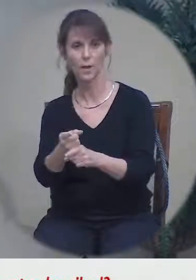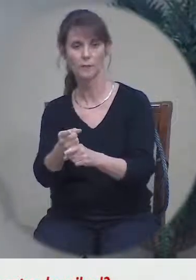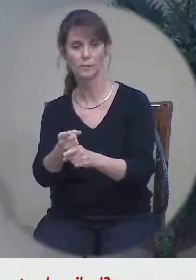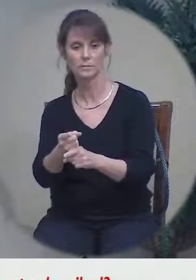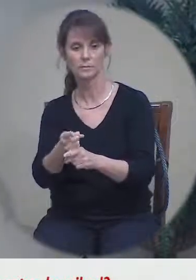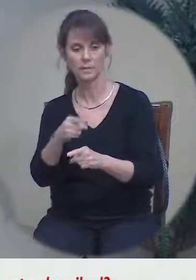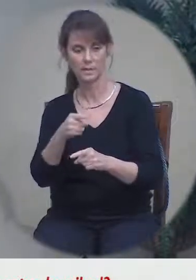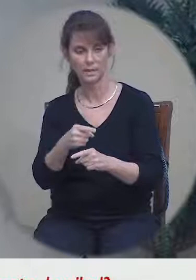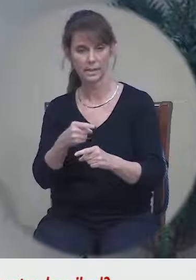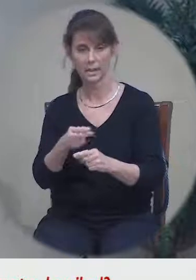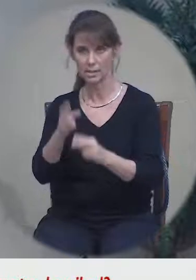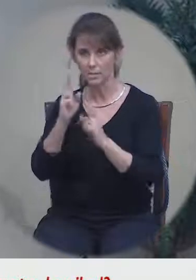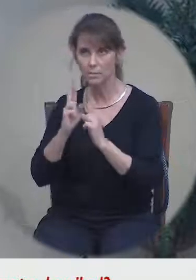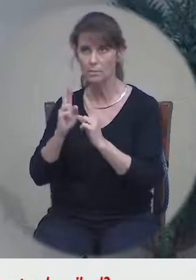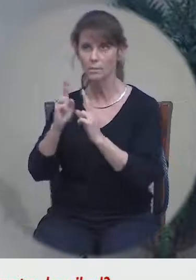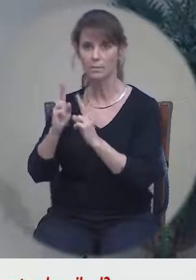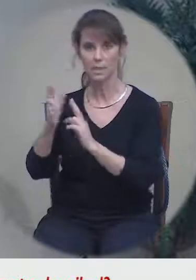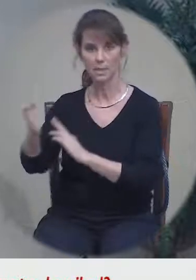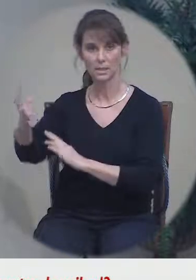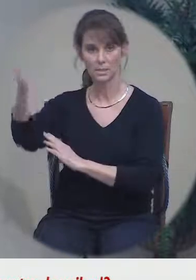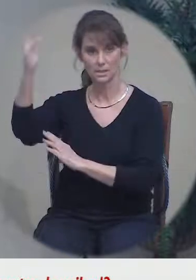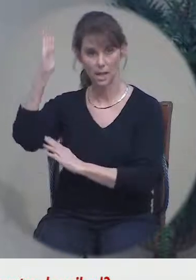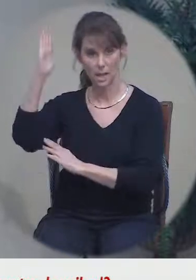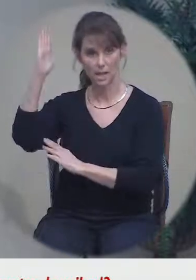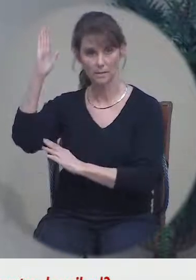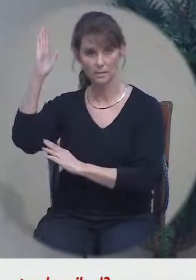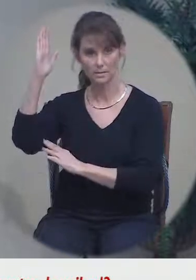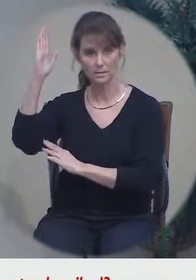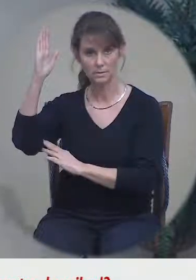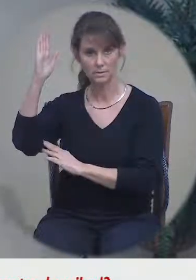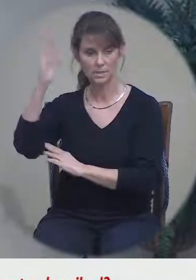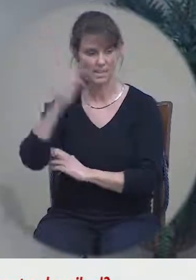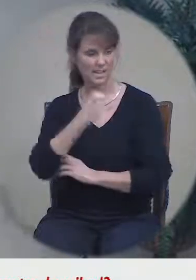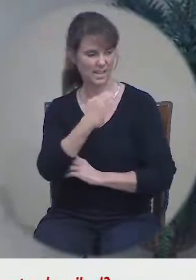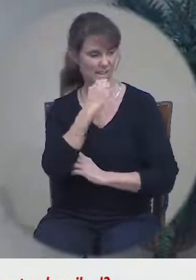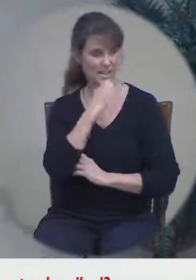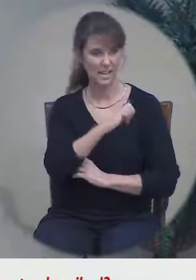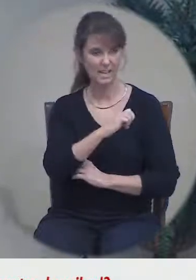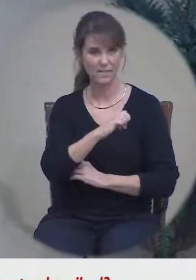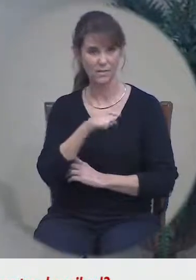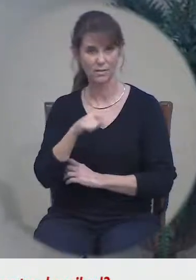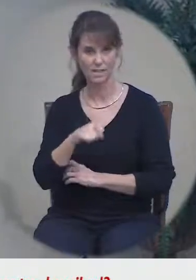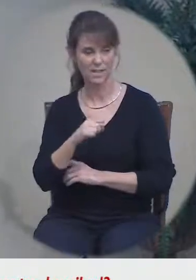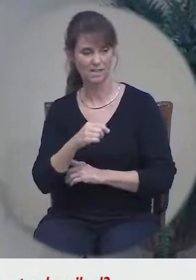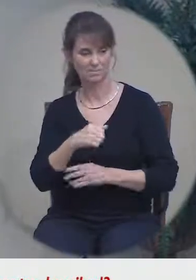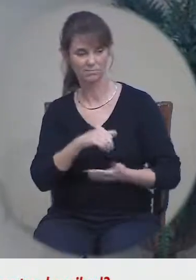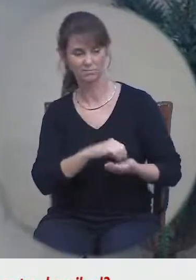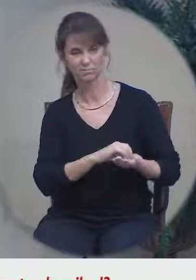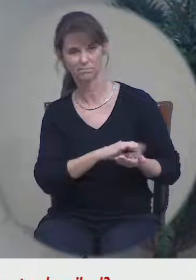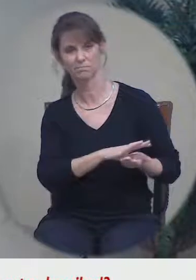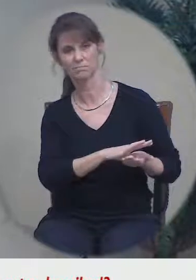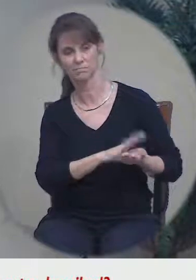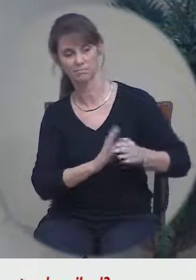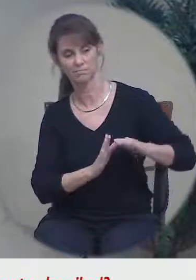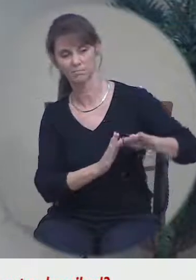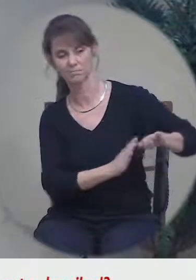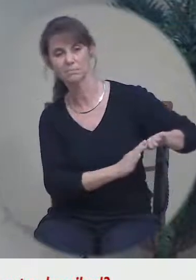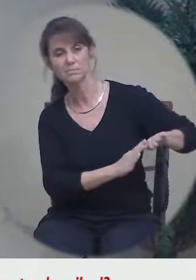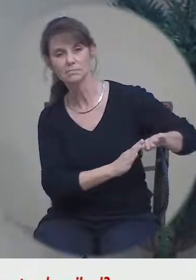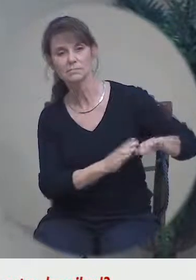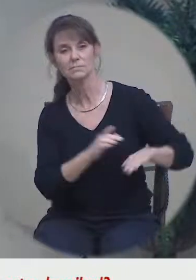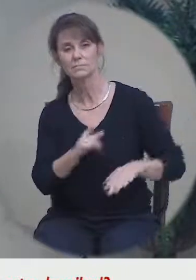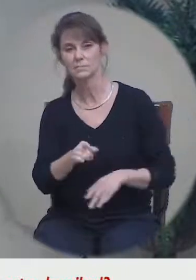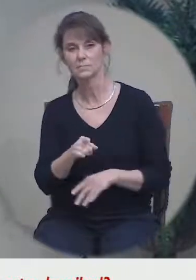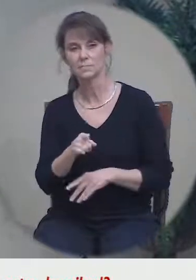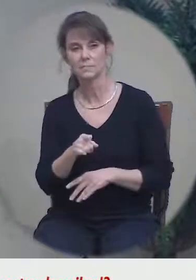Fearing God, it says, and turning away from evil. So really, blameless and upright, fearing God